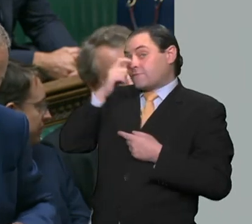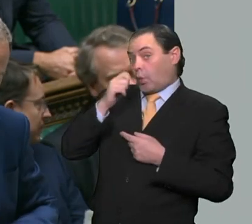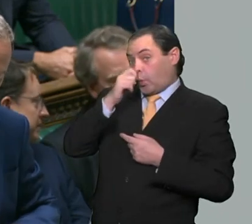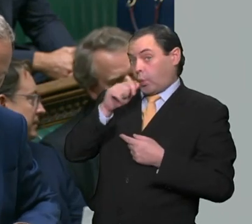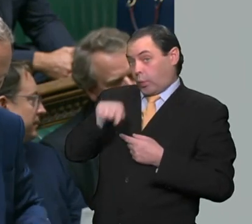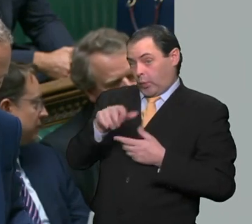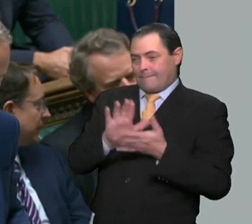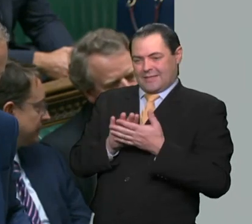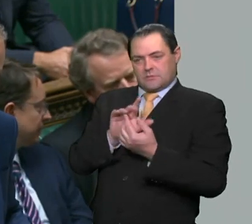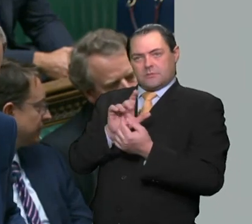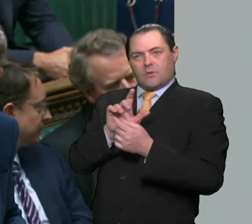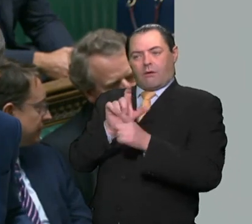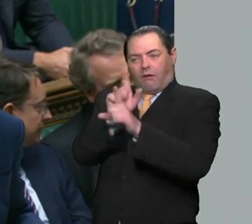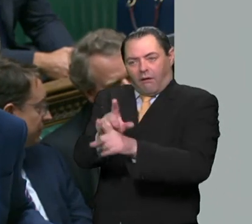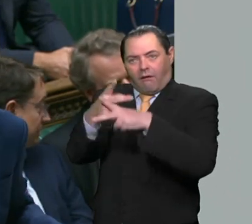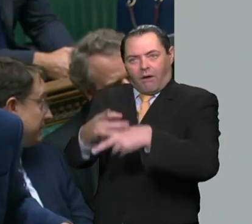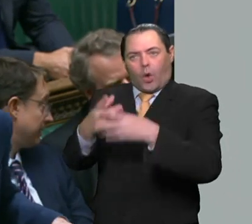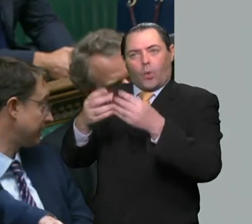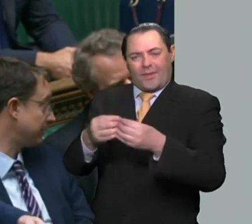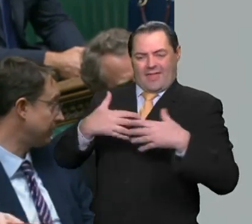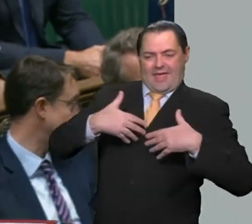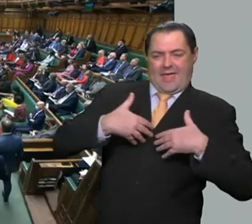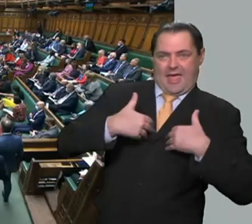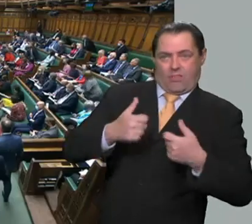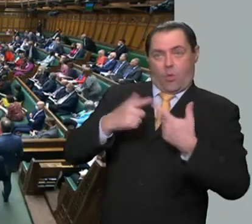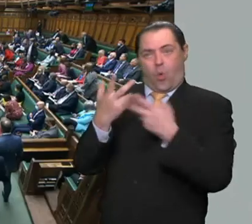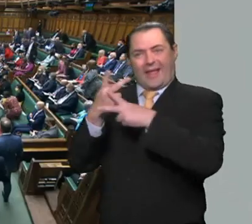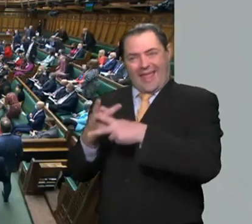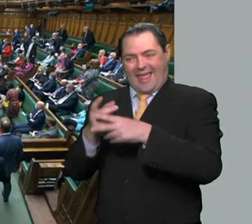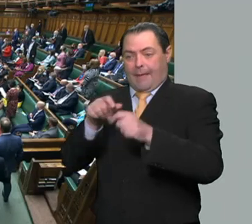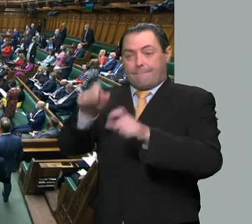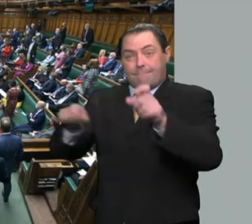deployment for frontline workers in health but also in care settings. Tricia Gibson.